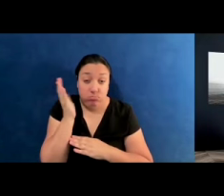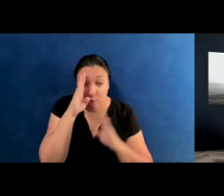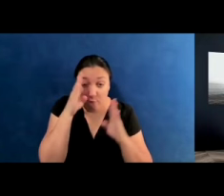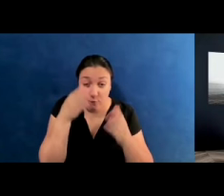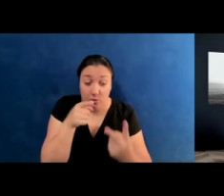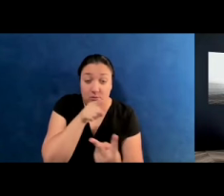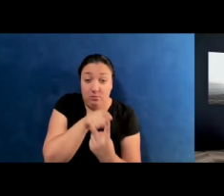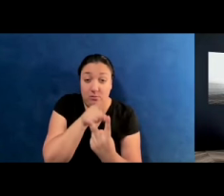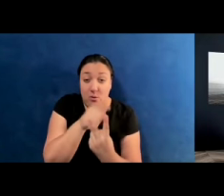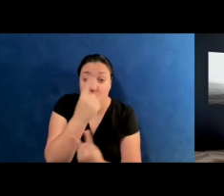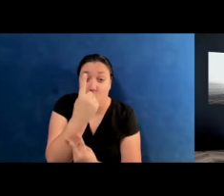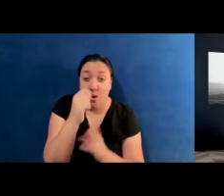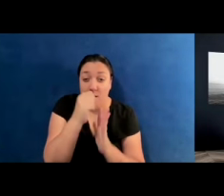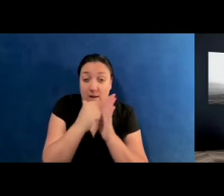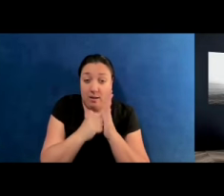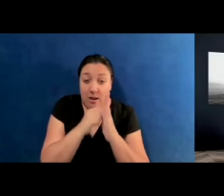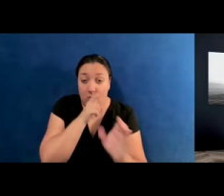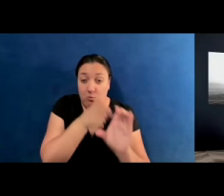account enrollment.